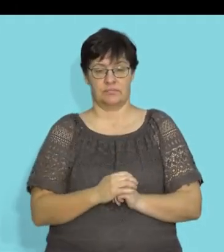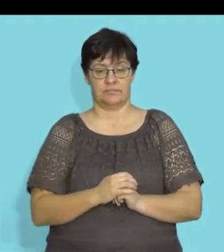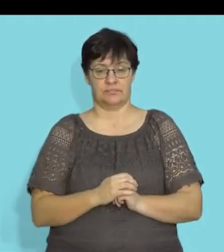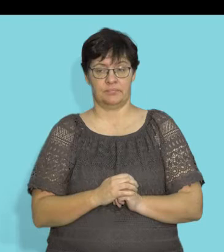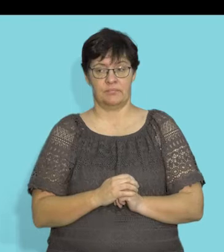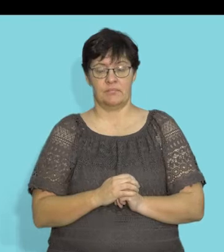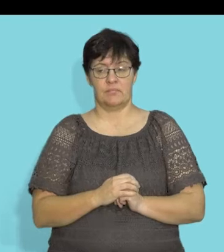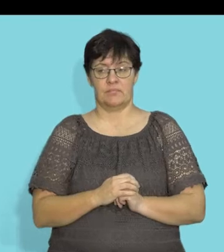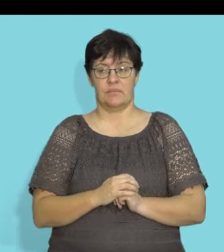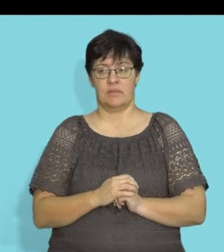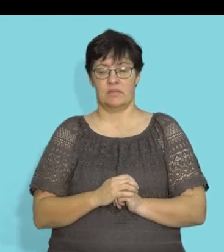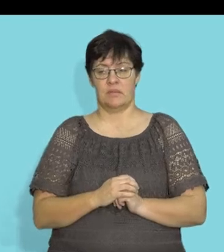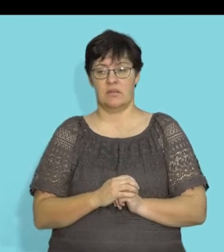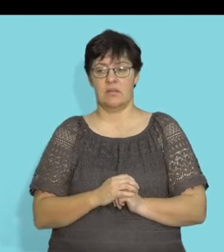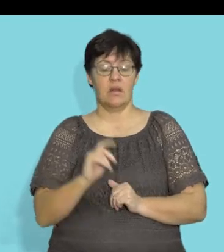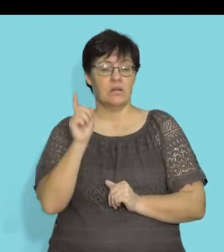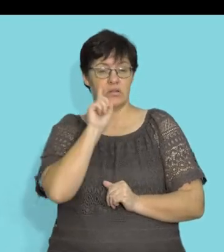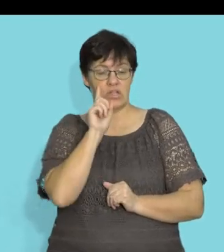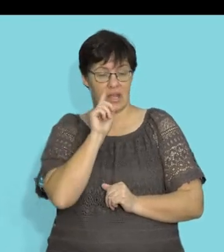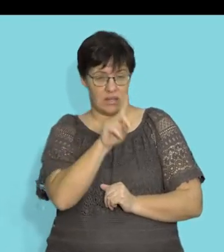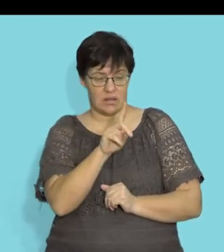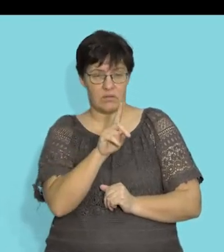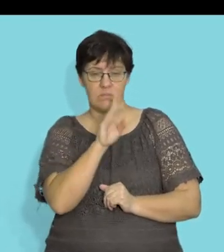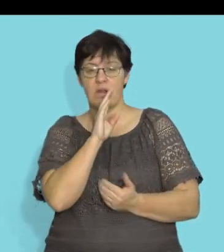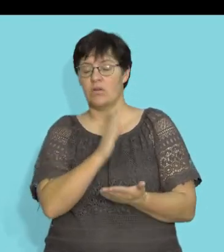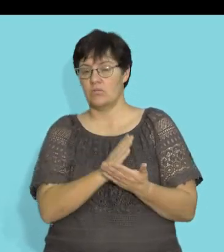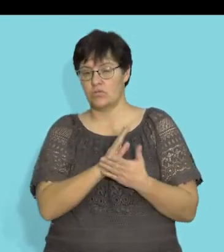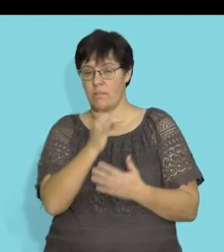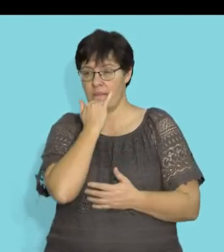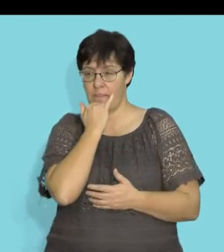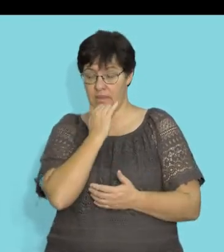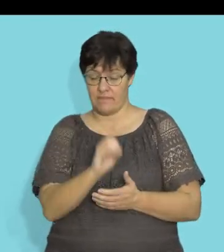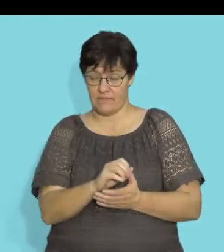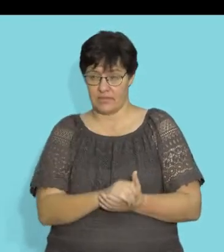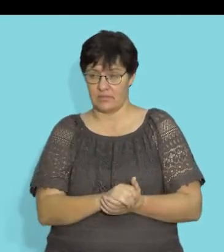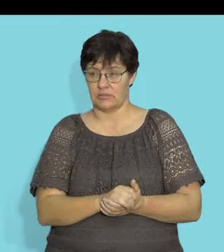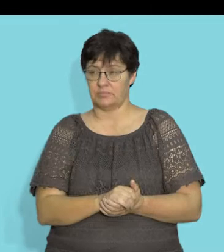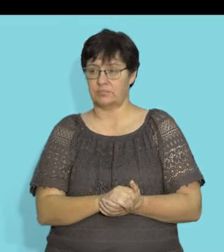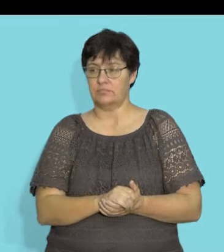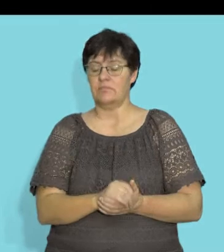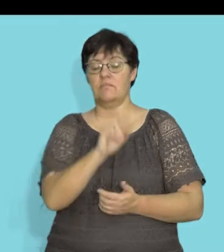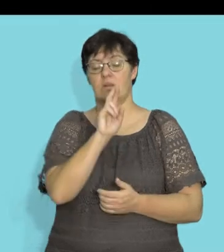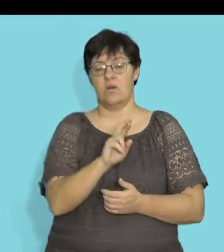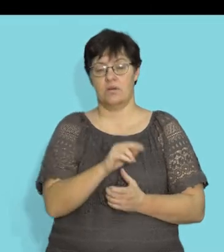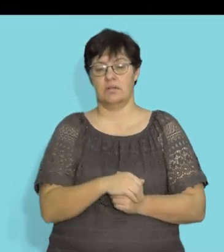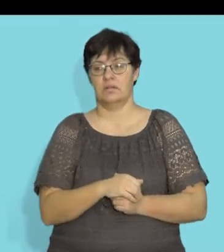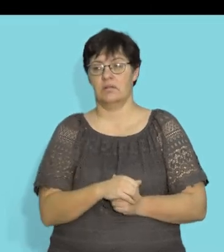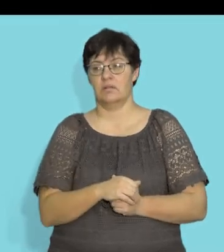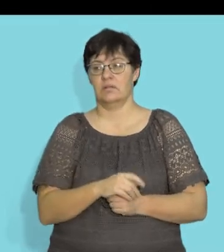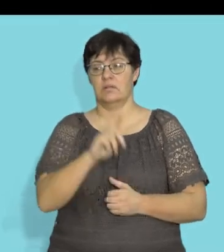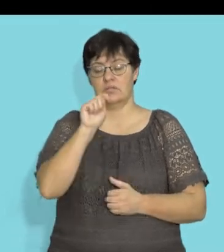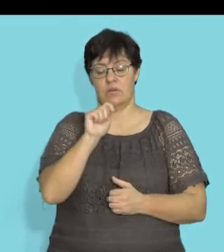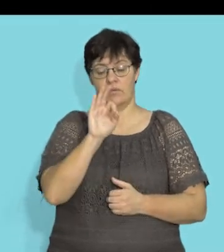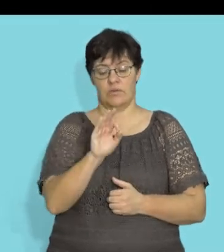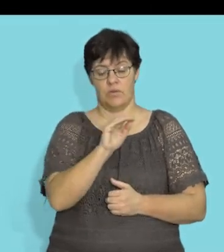-1/3. I'm also going to check this ratio just to double check that I'm happy with it. I can also check my ratio by